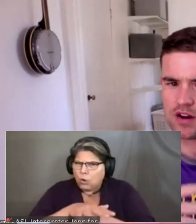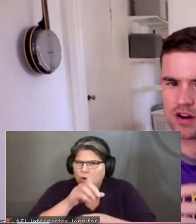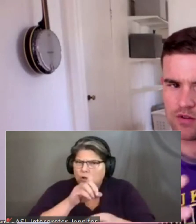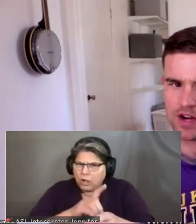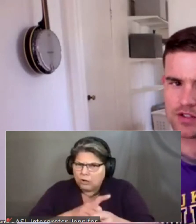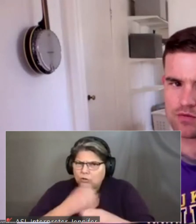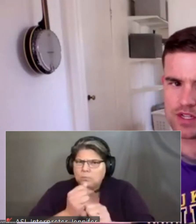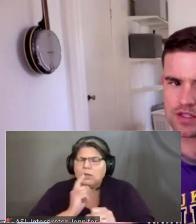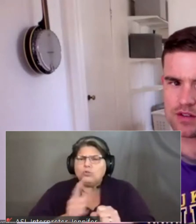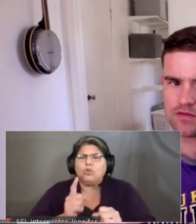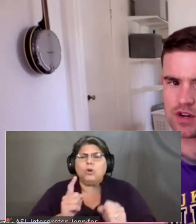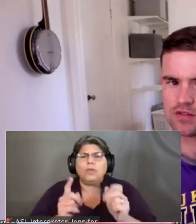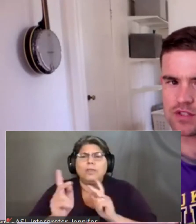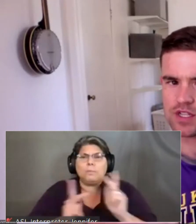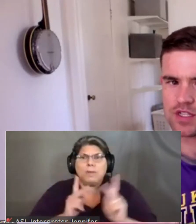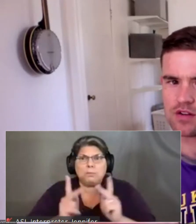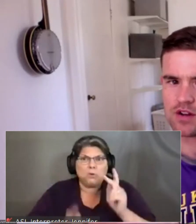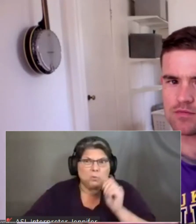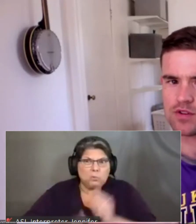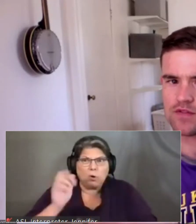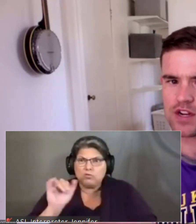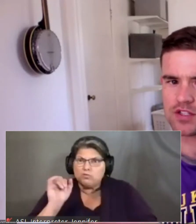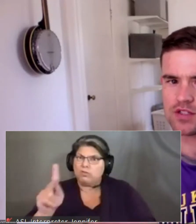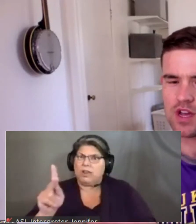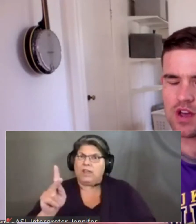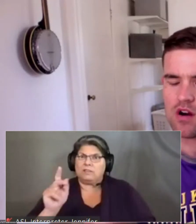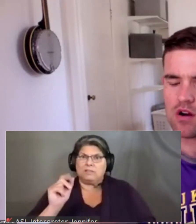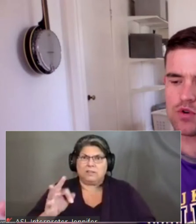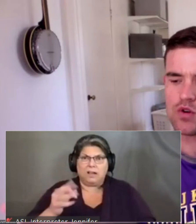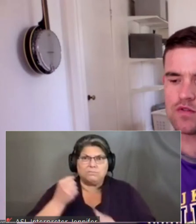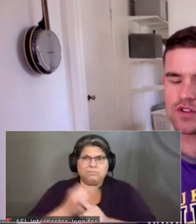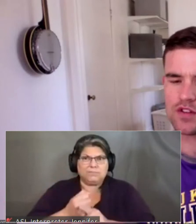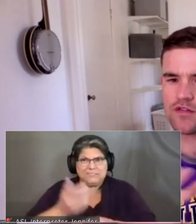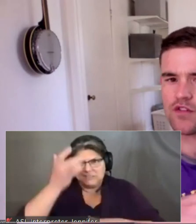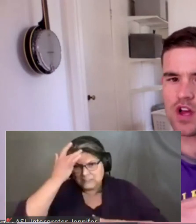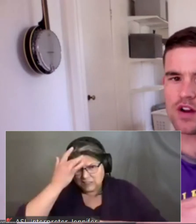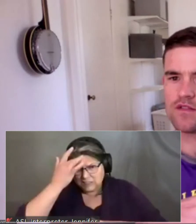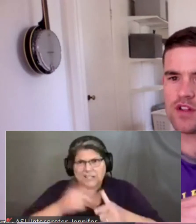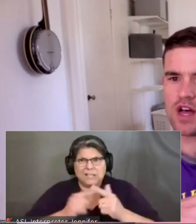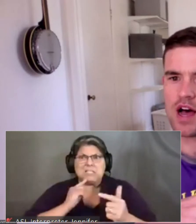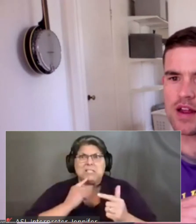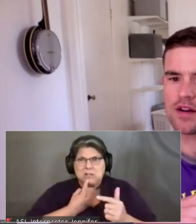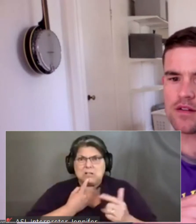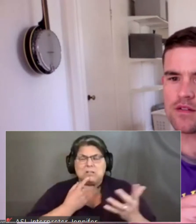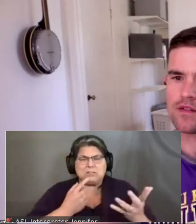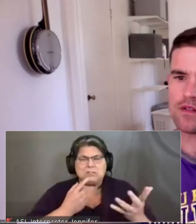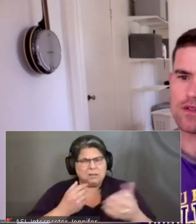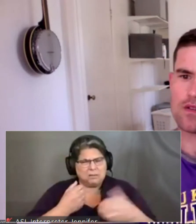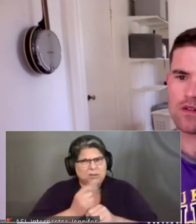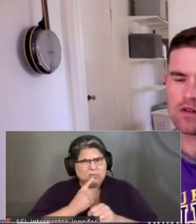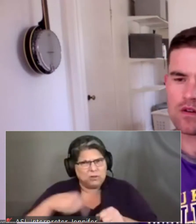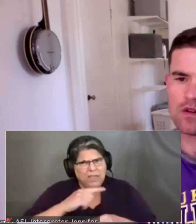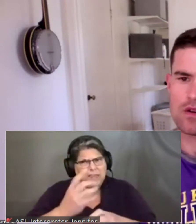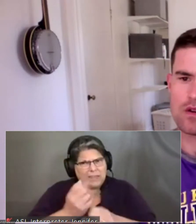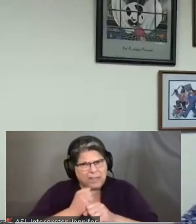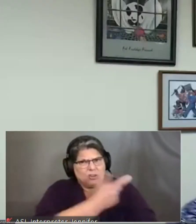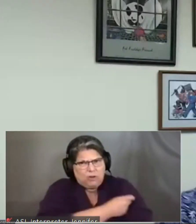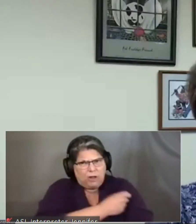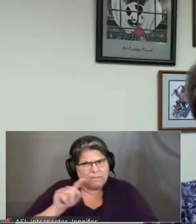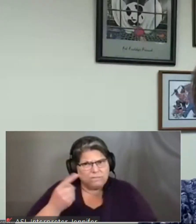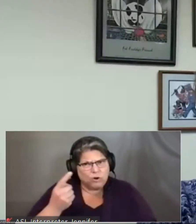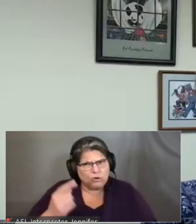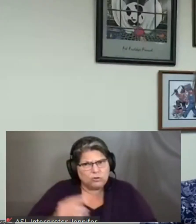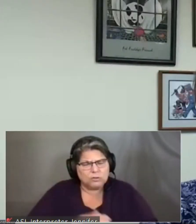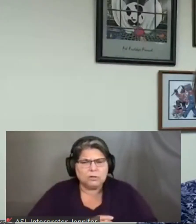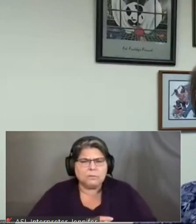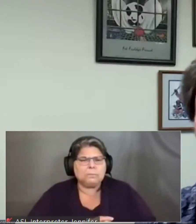residents at greatest risk of critical disease outcomes or infections are moved to the front of the line. Well, we